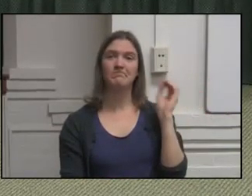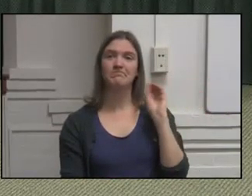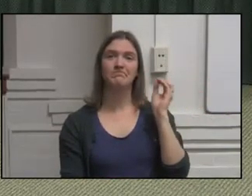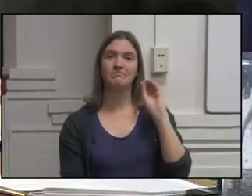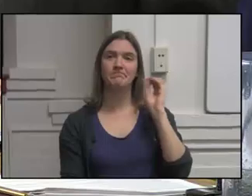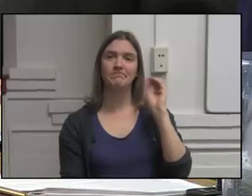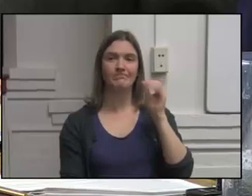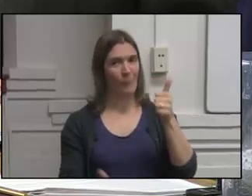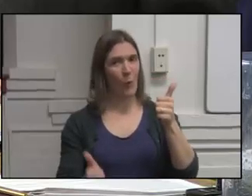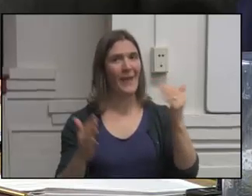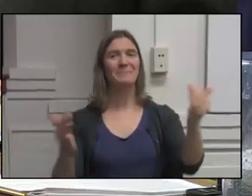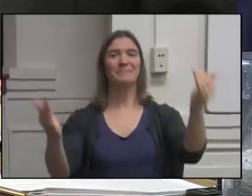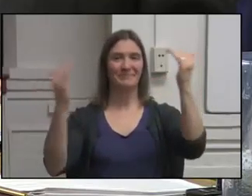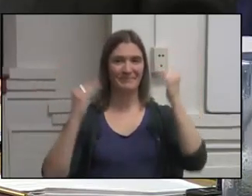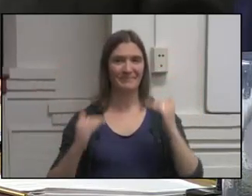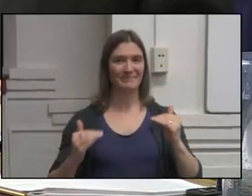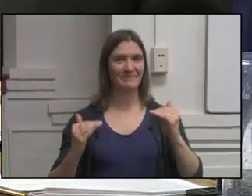Okay.